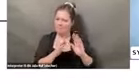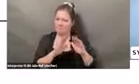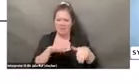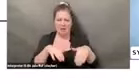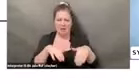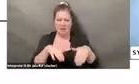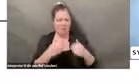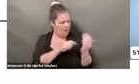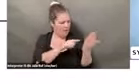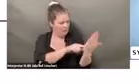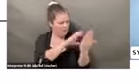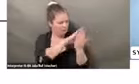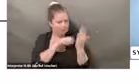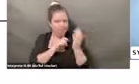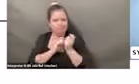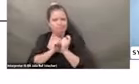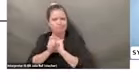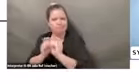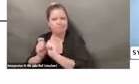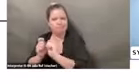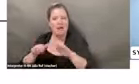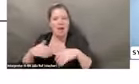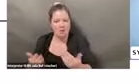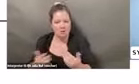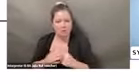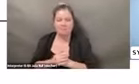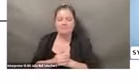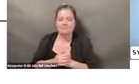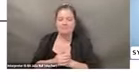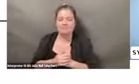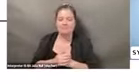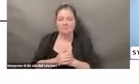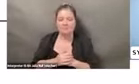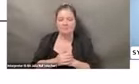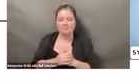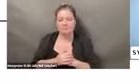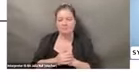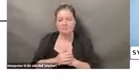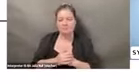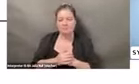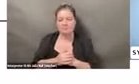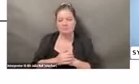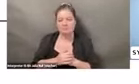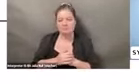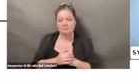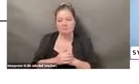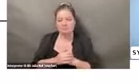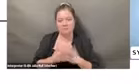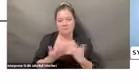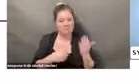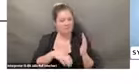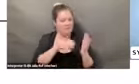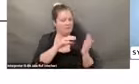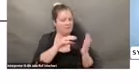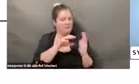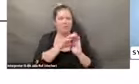the content focuses on offering practical guidance as to how to take maximum advantage of the model